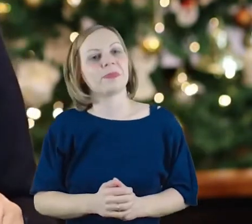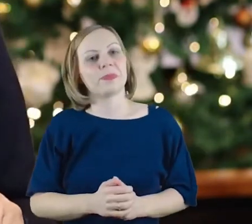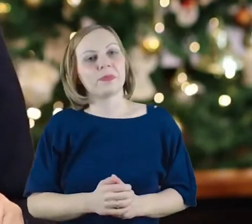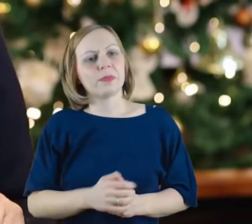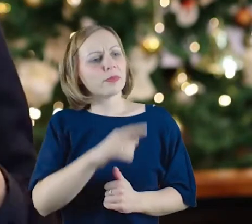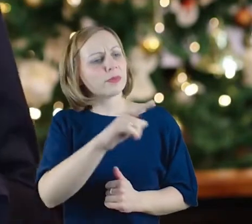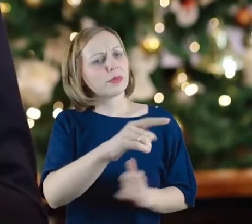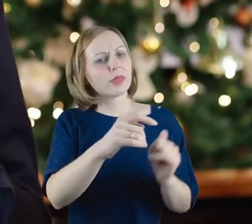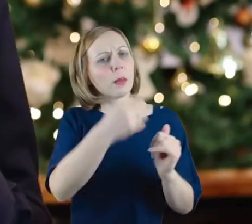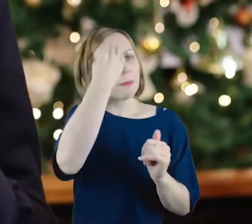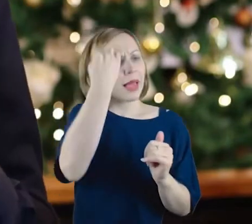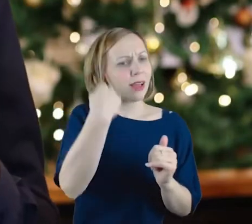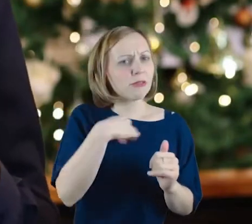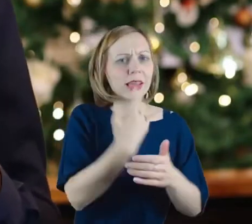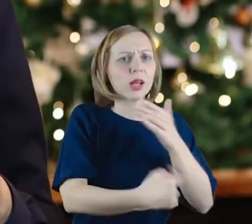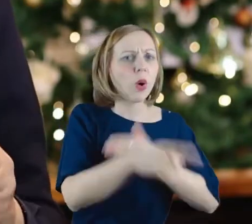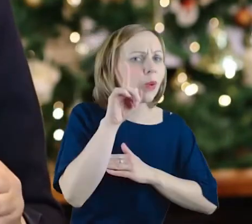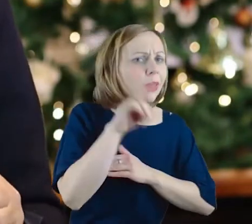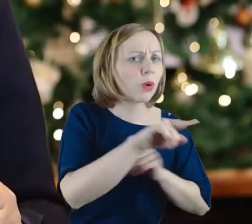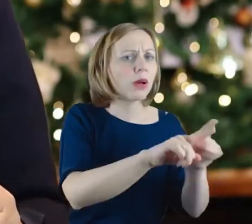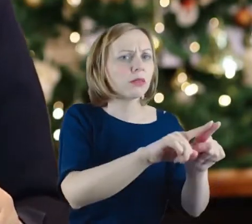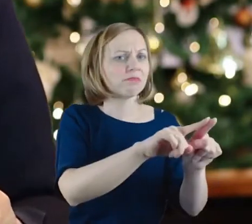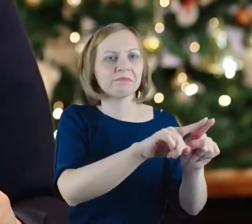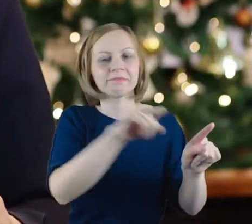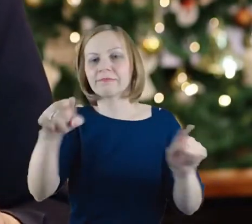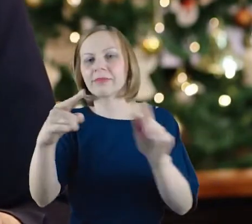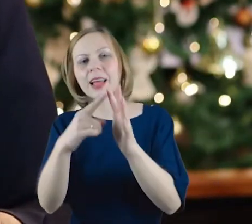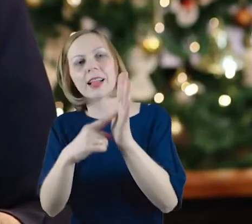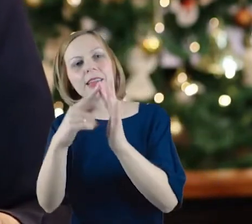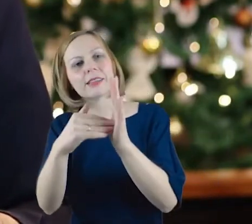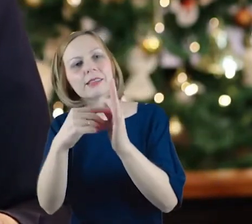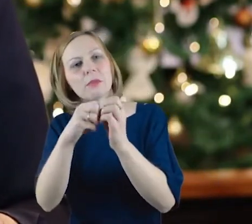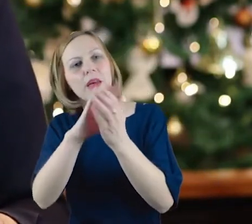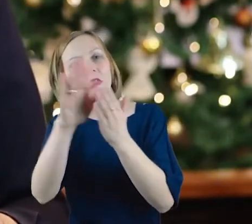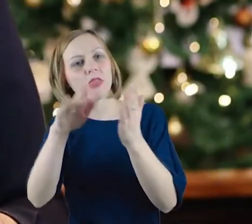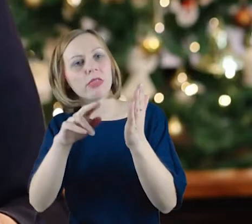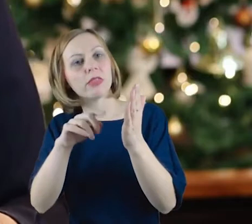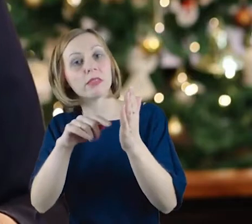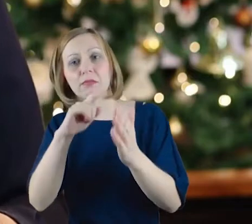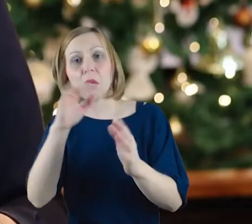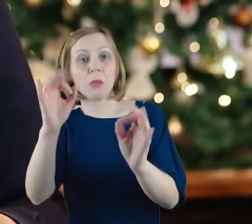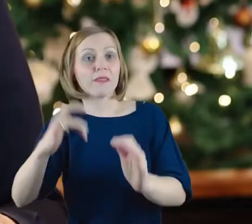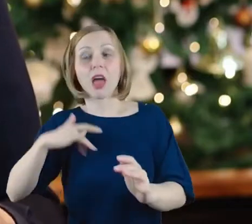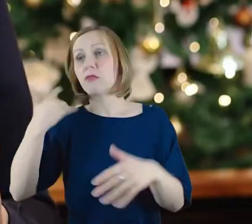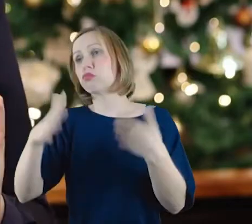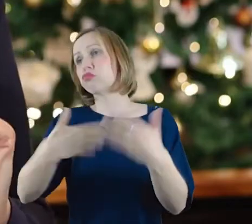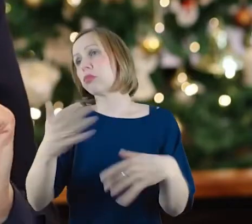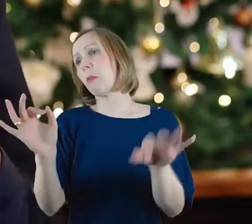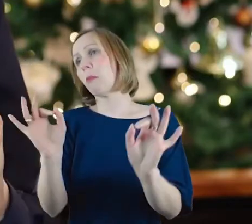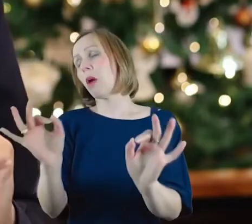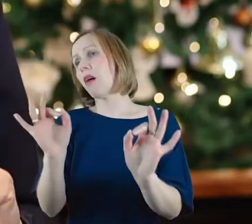today. Her cousin Elizabeth has not had a perfect life either. For her, there has